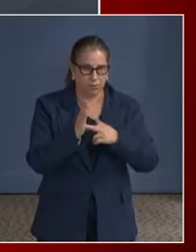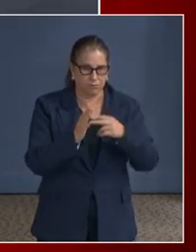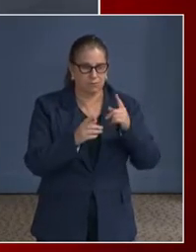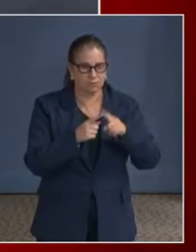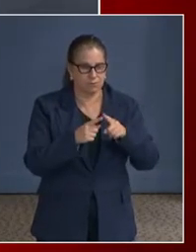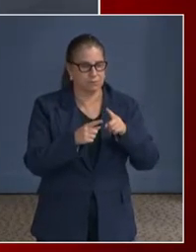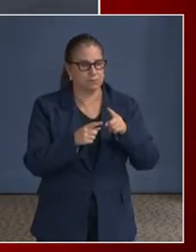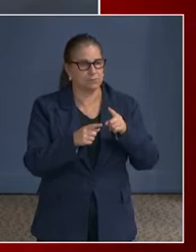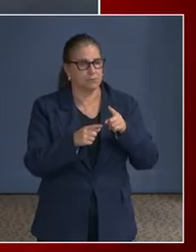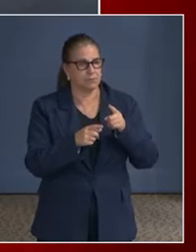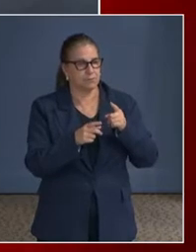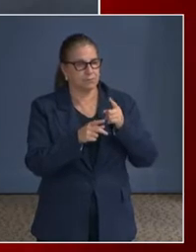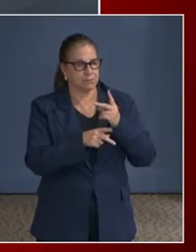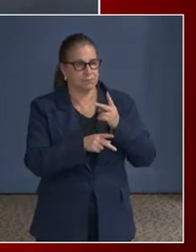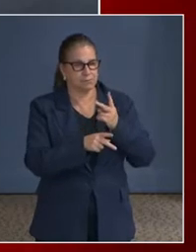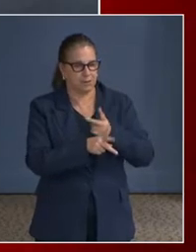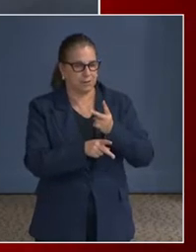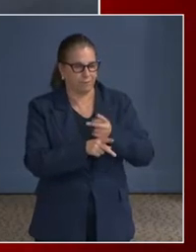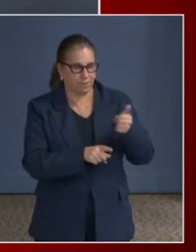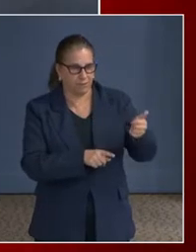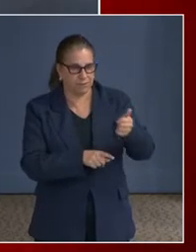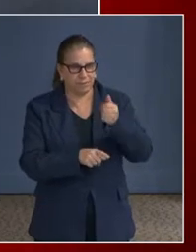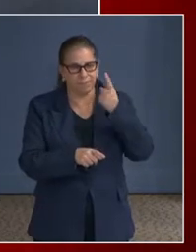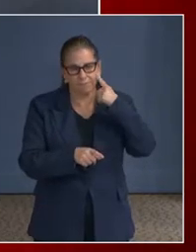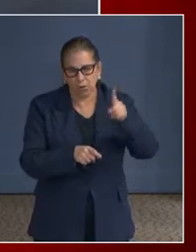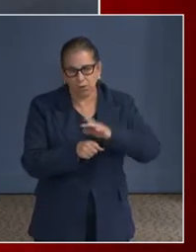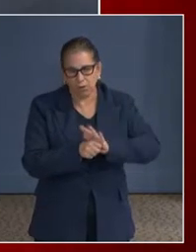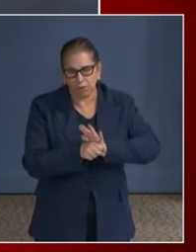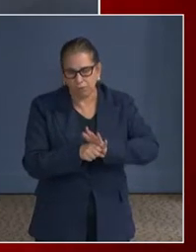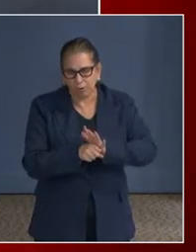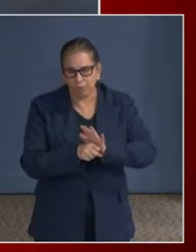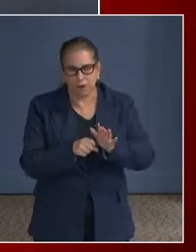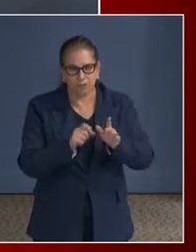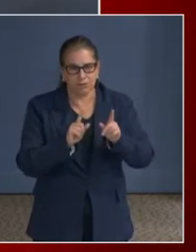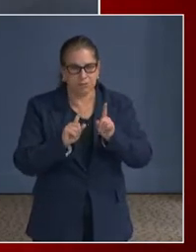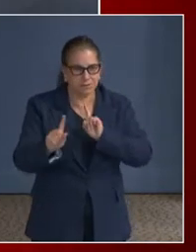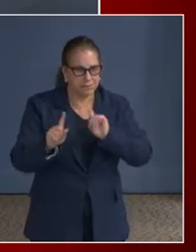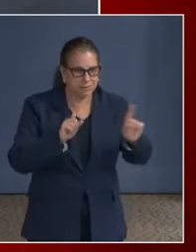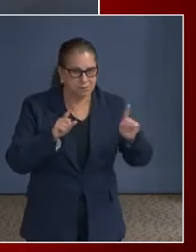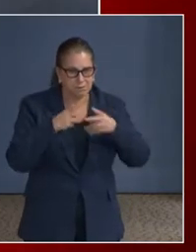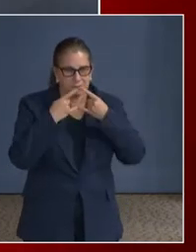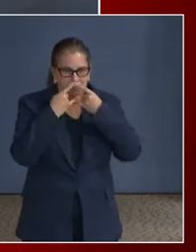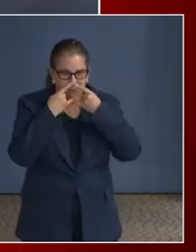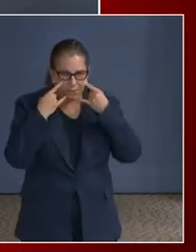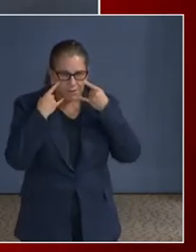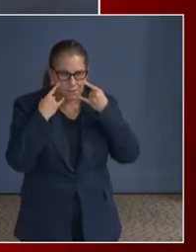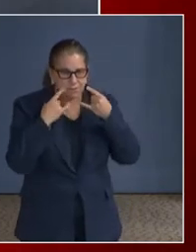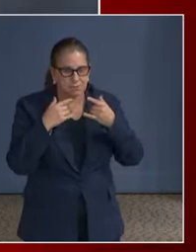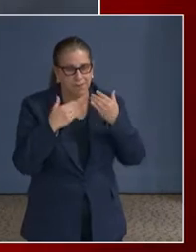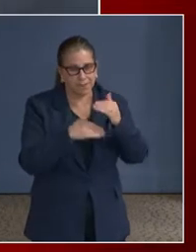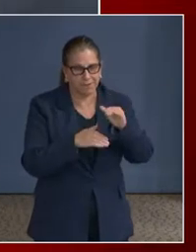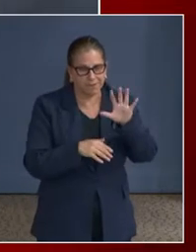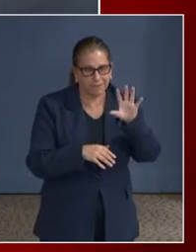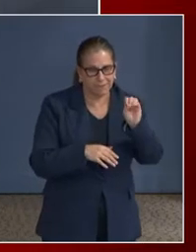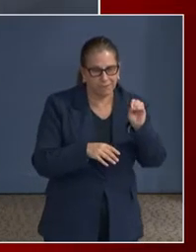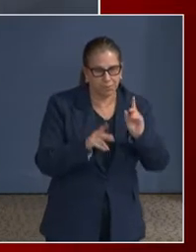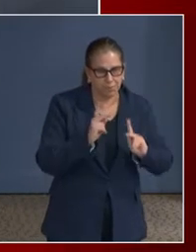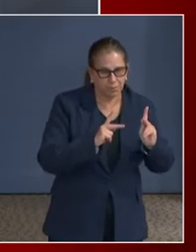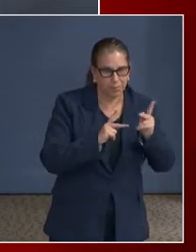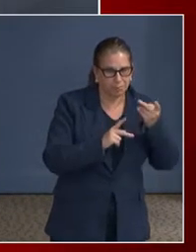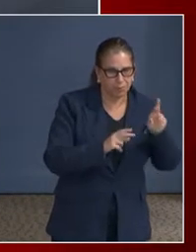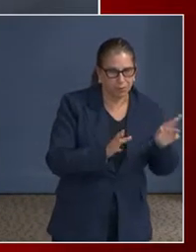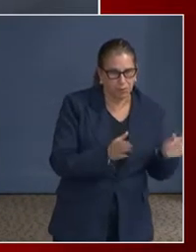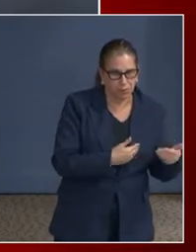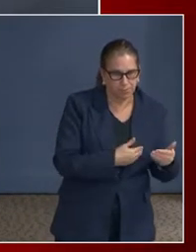Summit, where we'll be well less than 50. And then I think with the Rammies, they'll go right up to the level of 50 because they'll